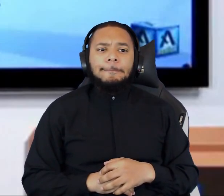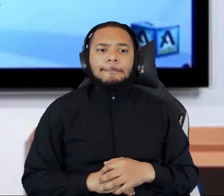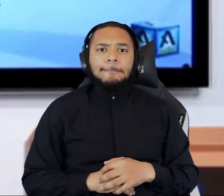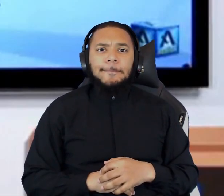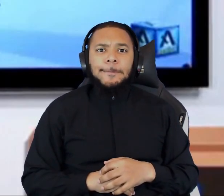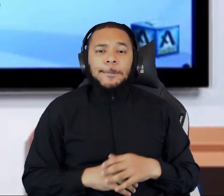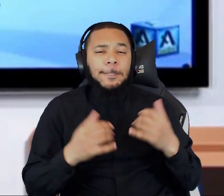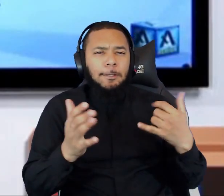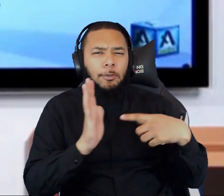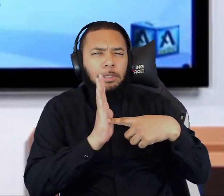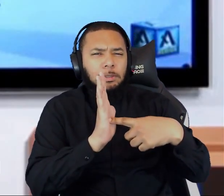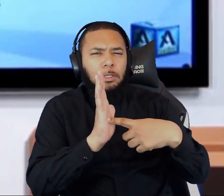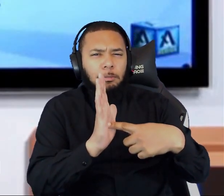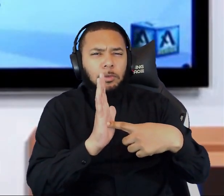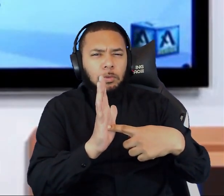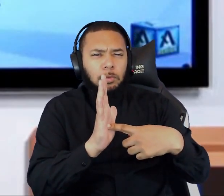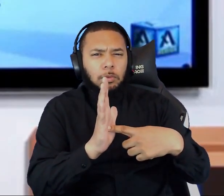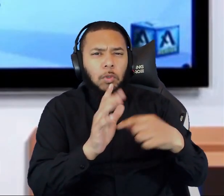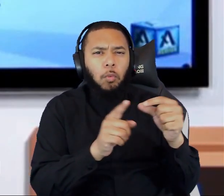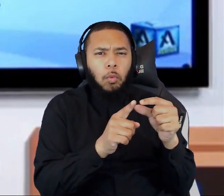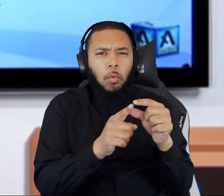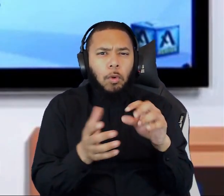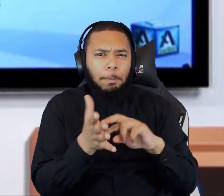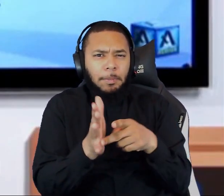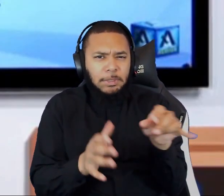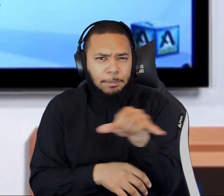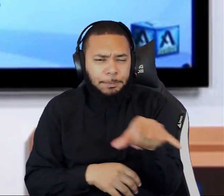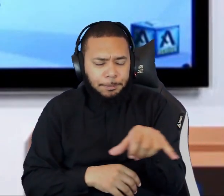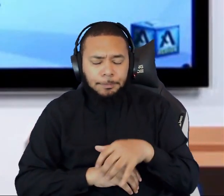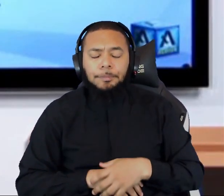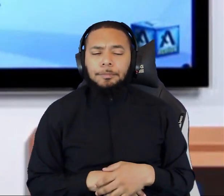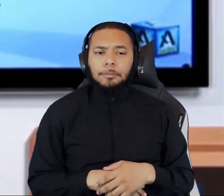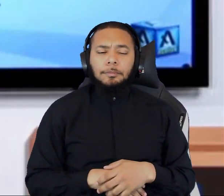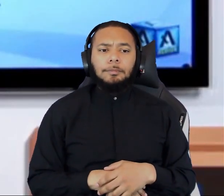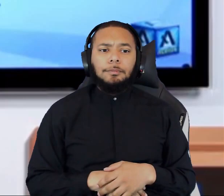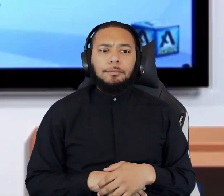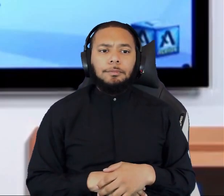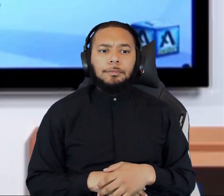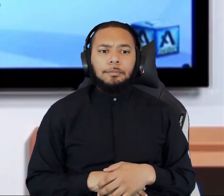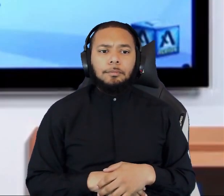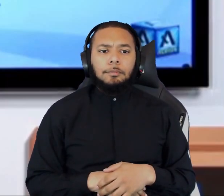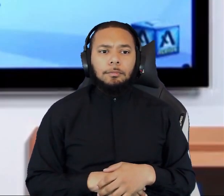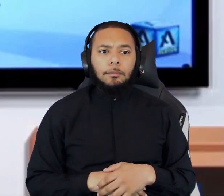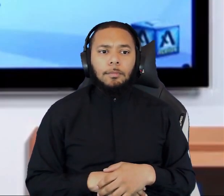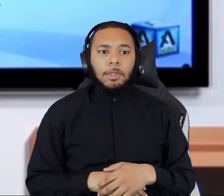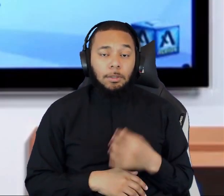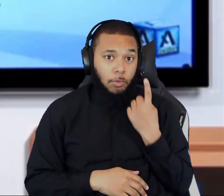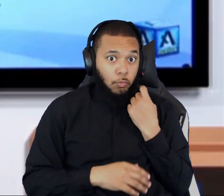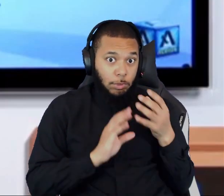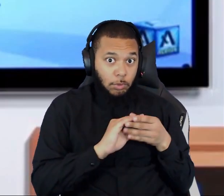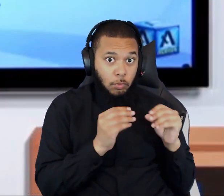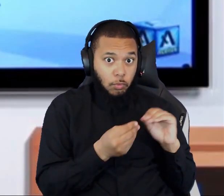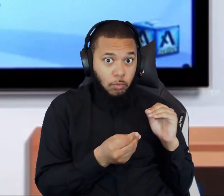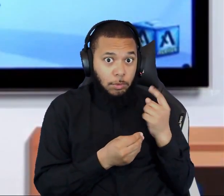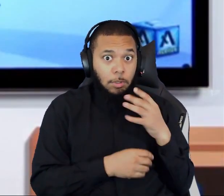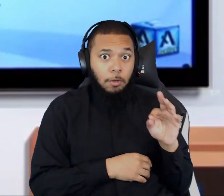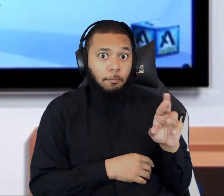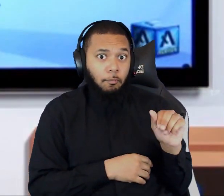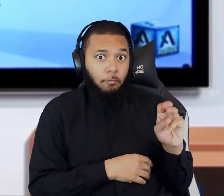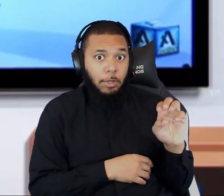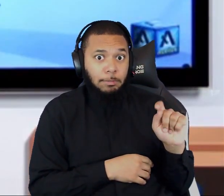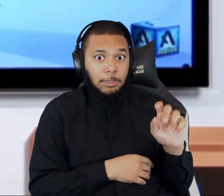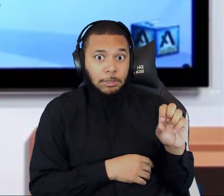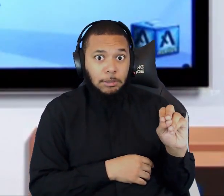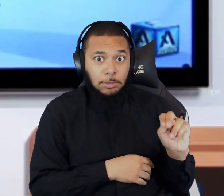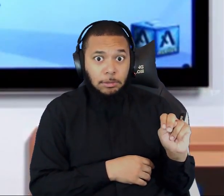giving examples, synonyms? In this story that we just read, Frampton, this is